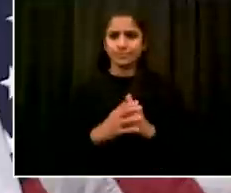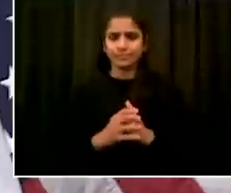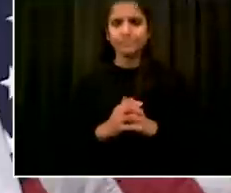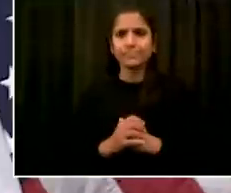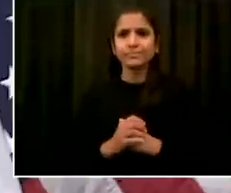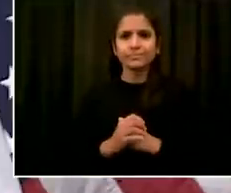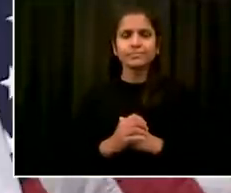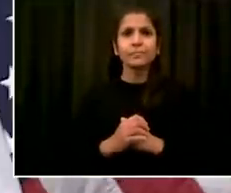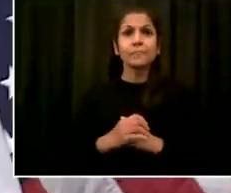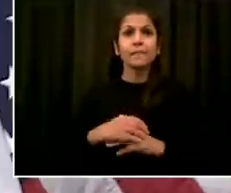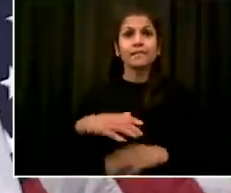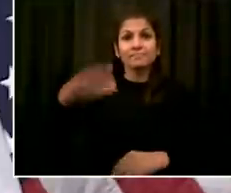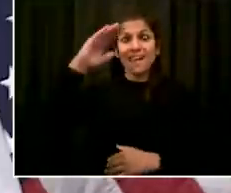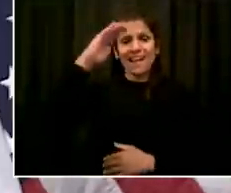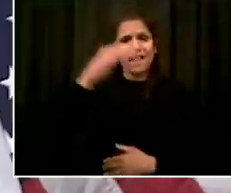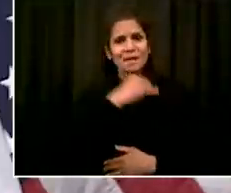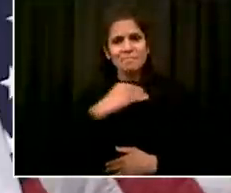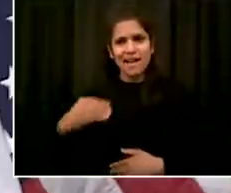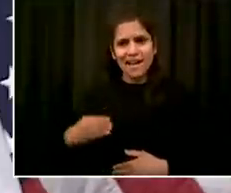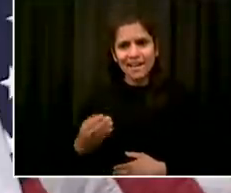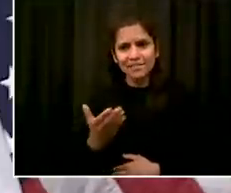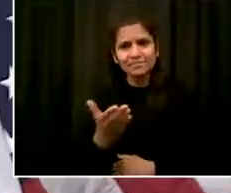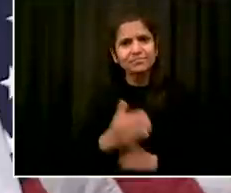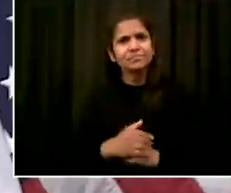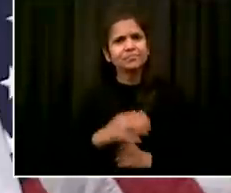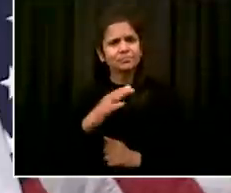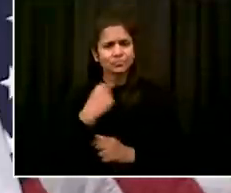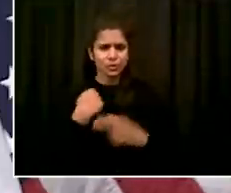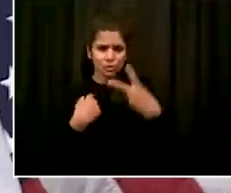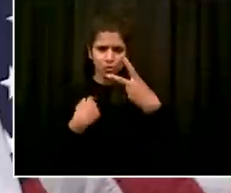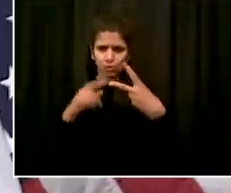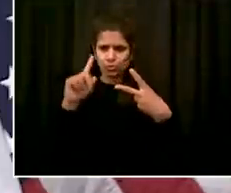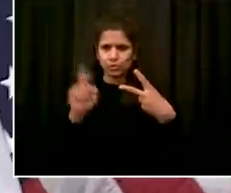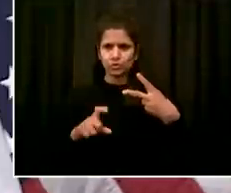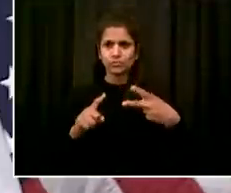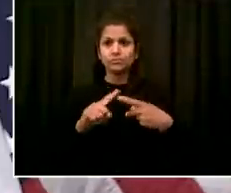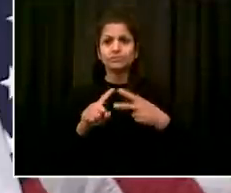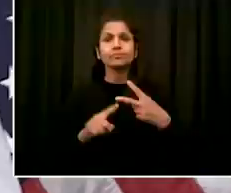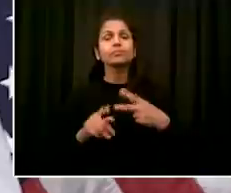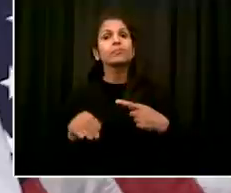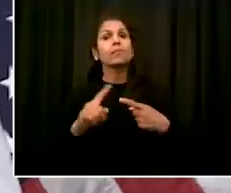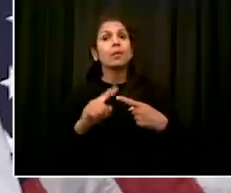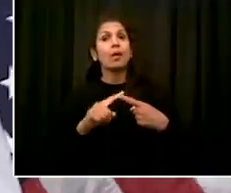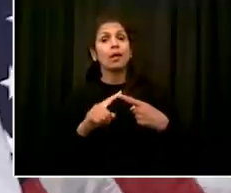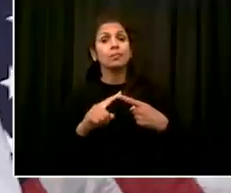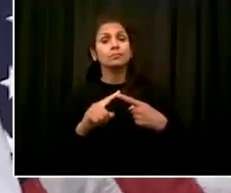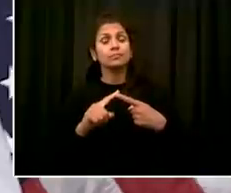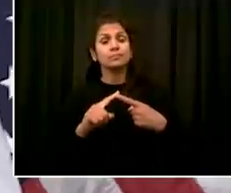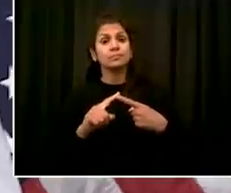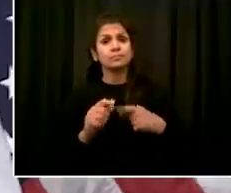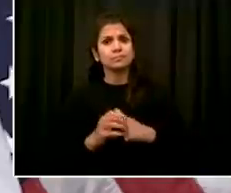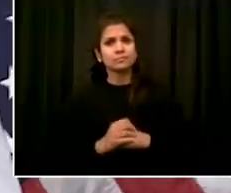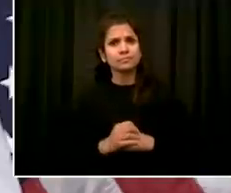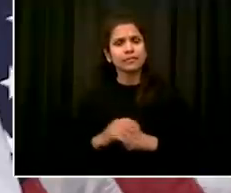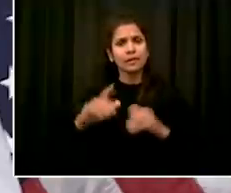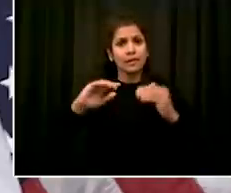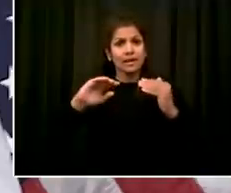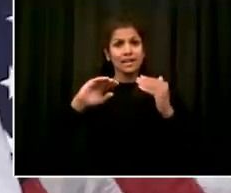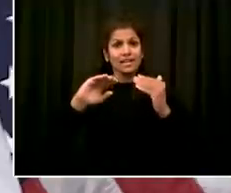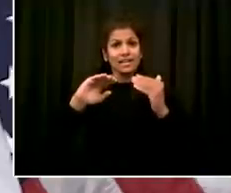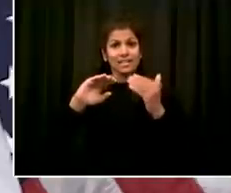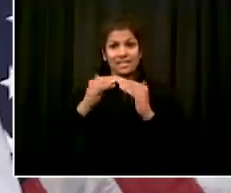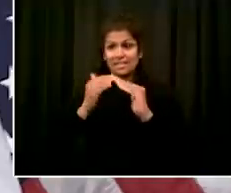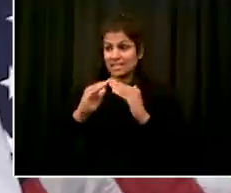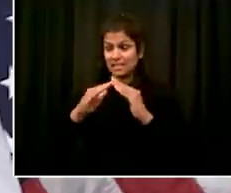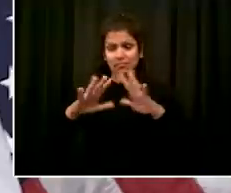Mayor. I got two questions for you. One is regarding the city bike shutdown. You said that you are